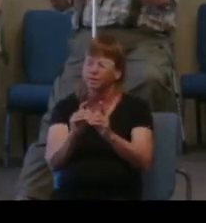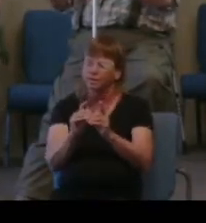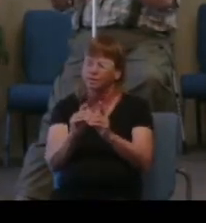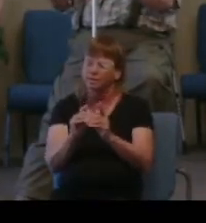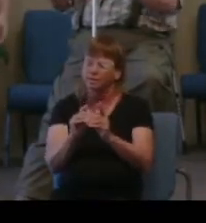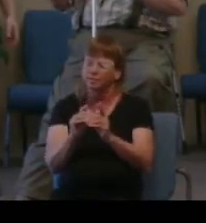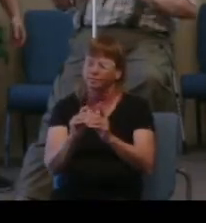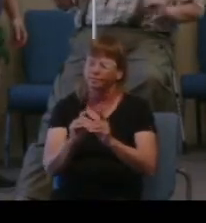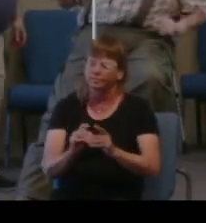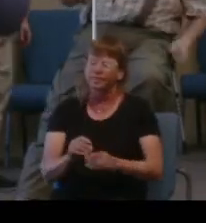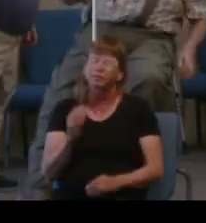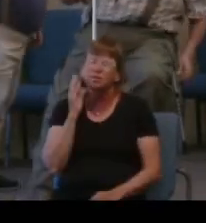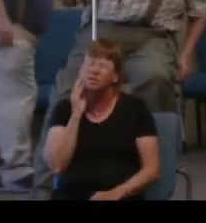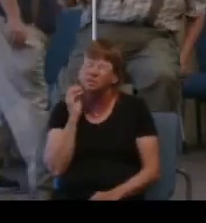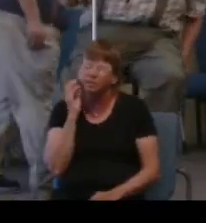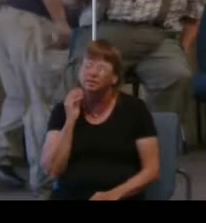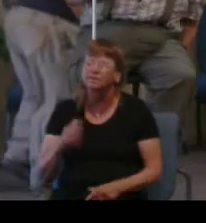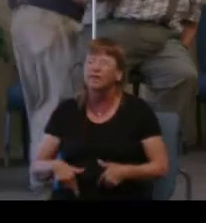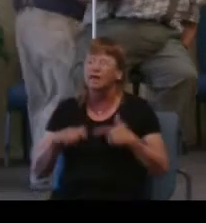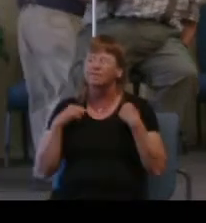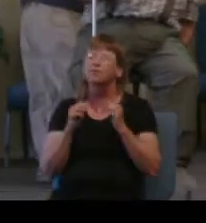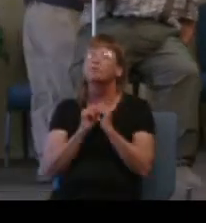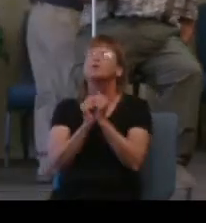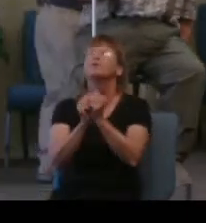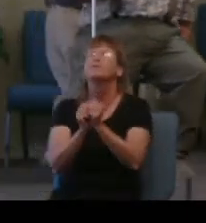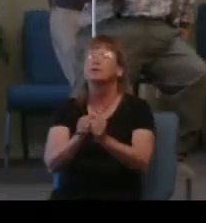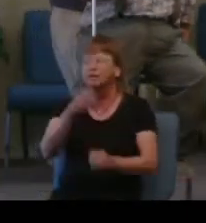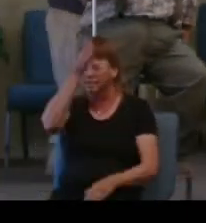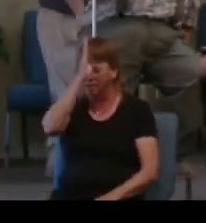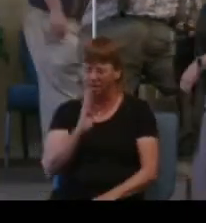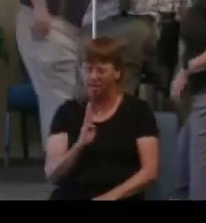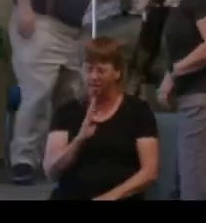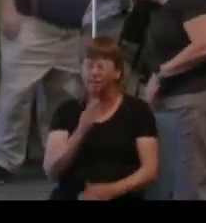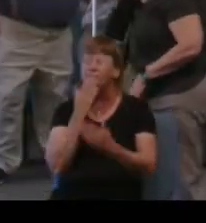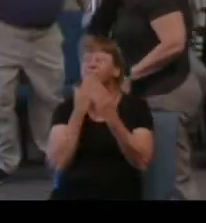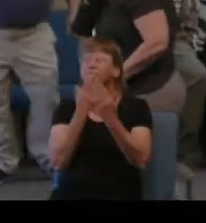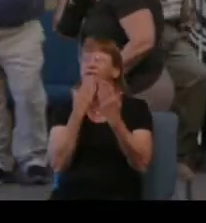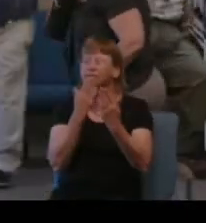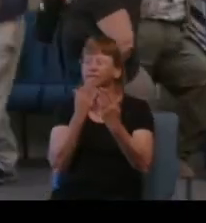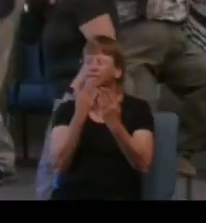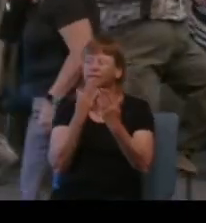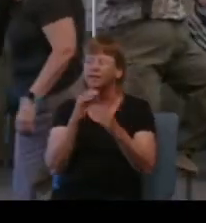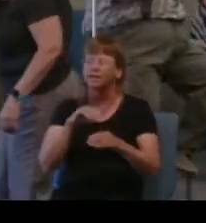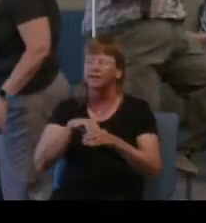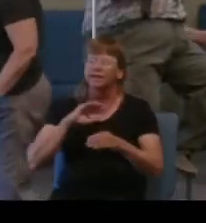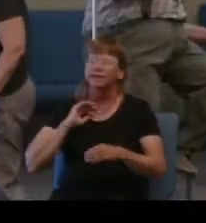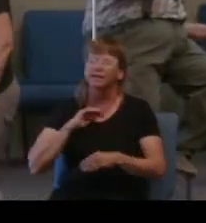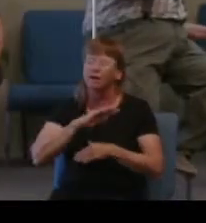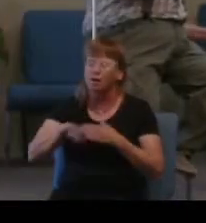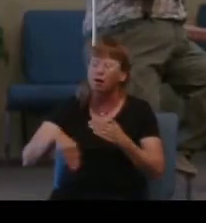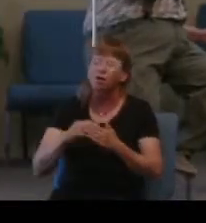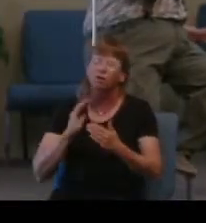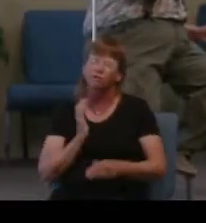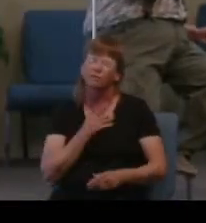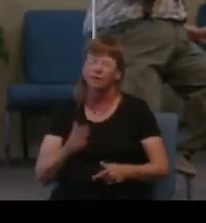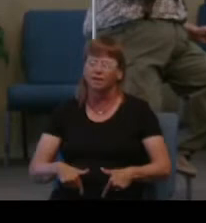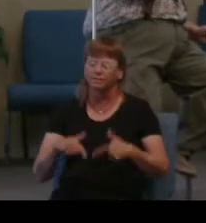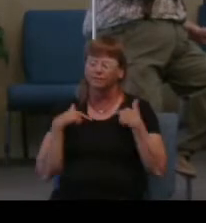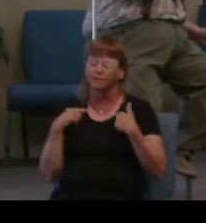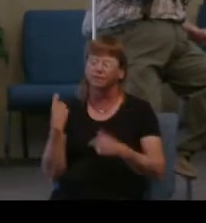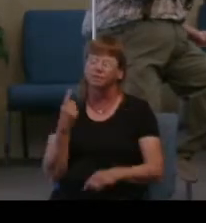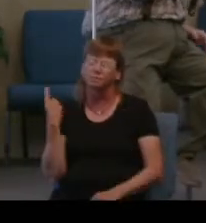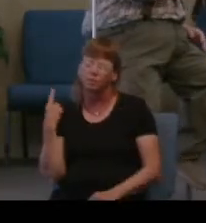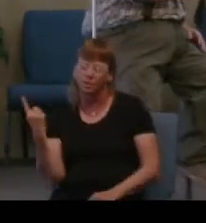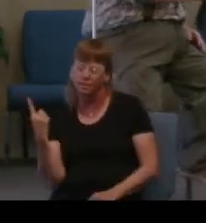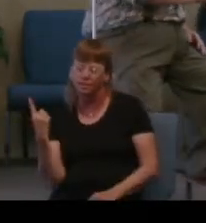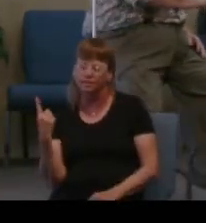with God. Father, thank you for the work that you're doing in each and every one of our lives. Father, if there's someone here that doesn't know you in a